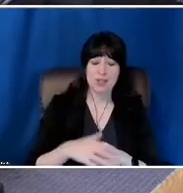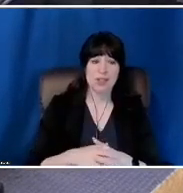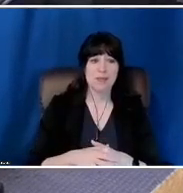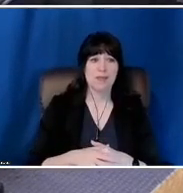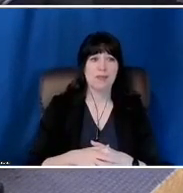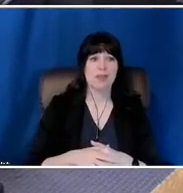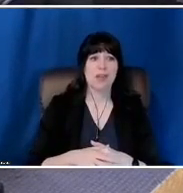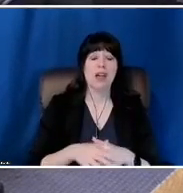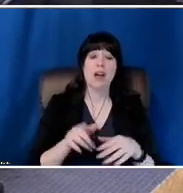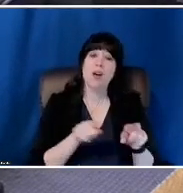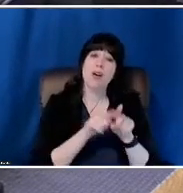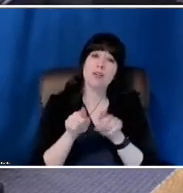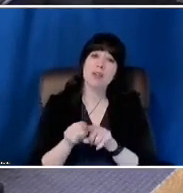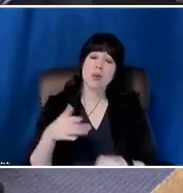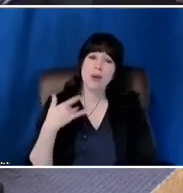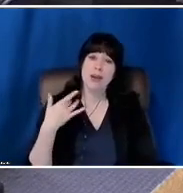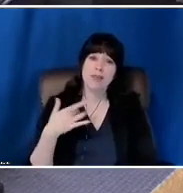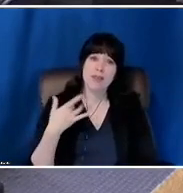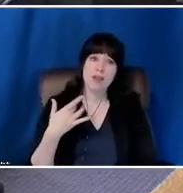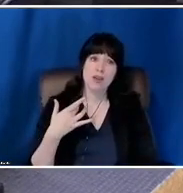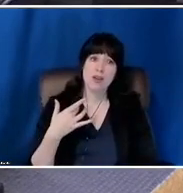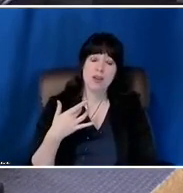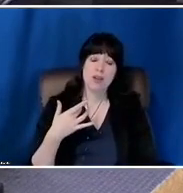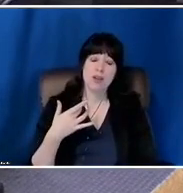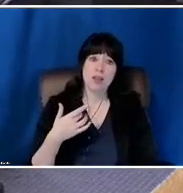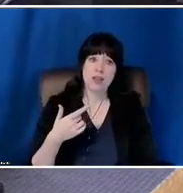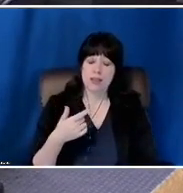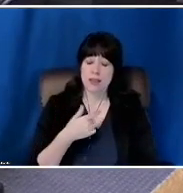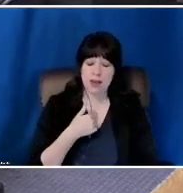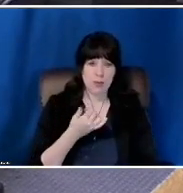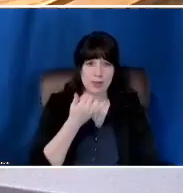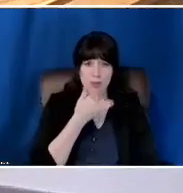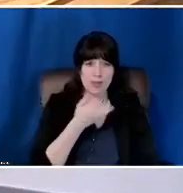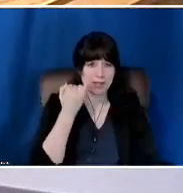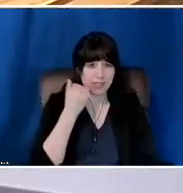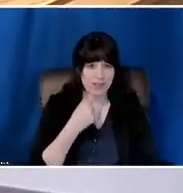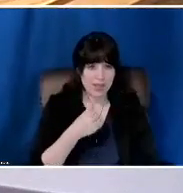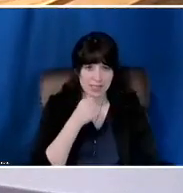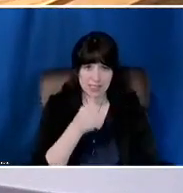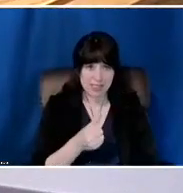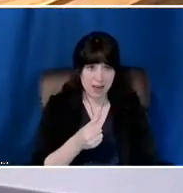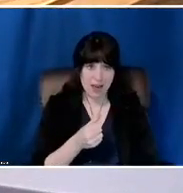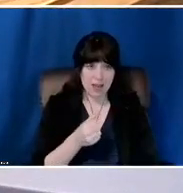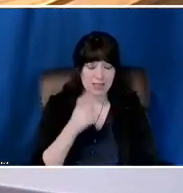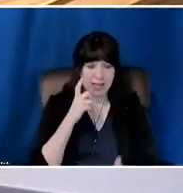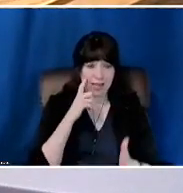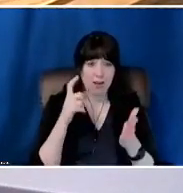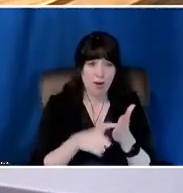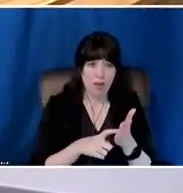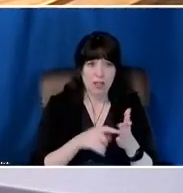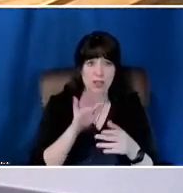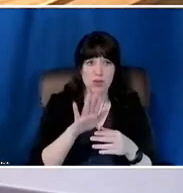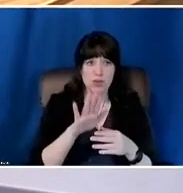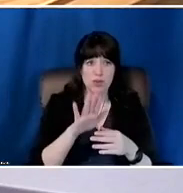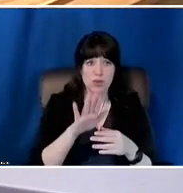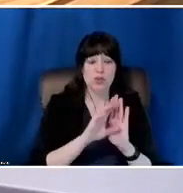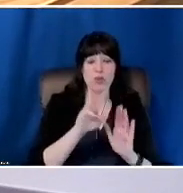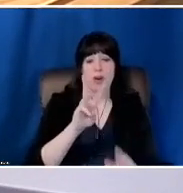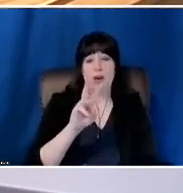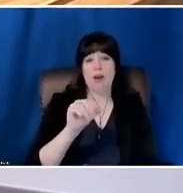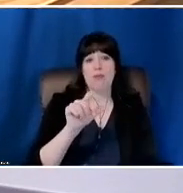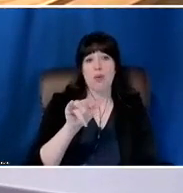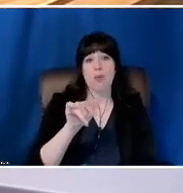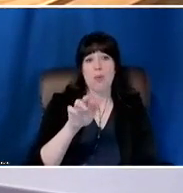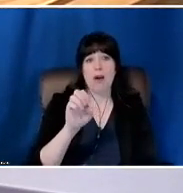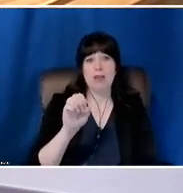I also feel I would be remiss if I did not acknowledge your pictures of Wallace Marine and Cascade Gateway